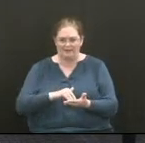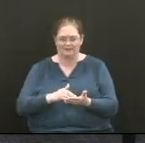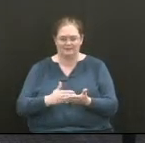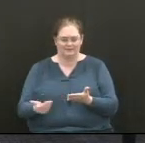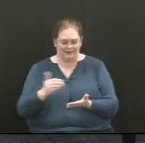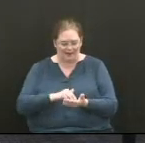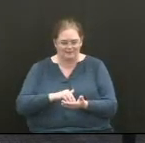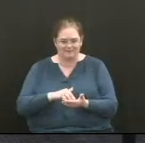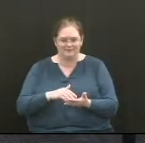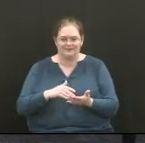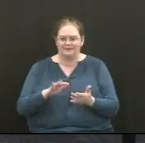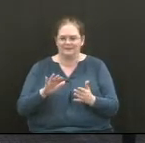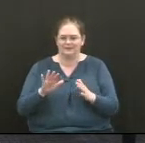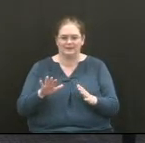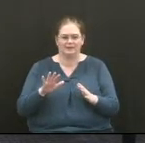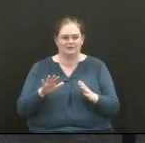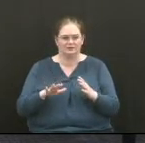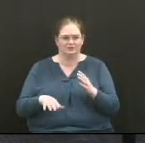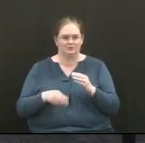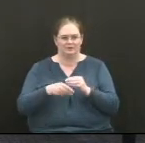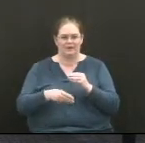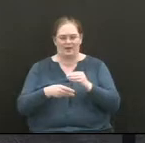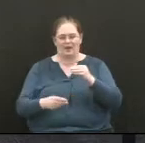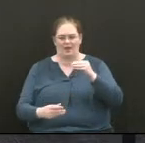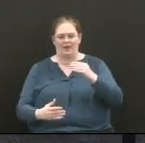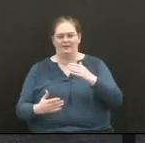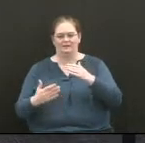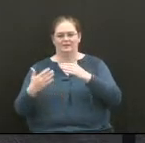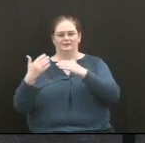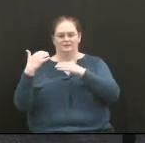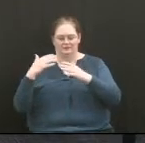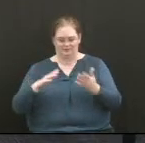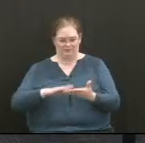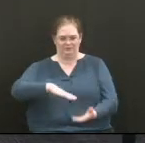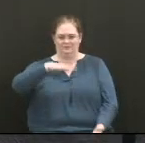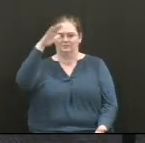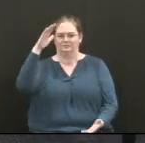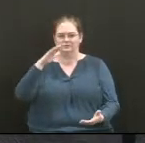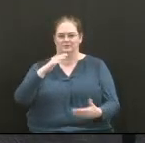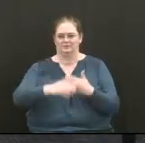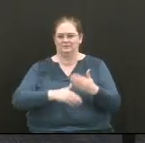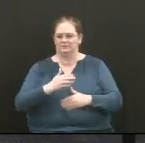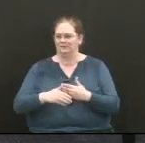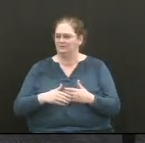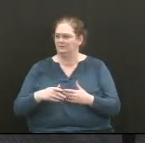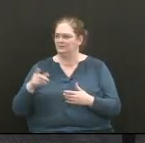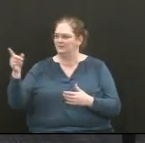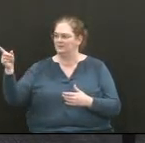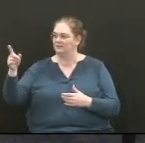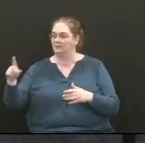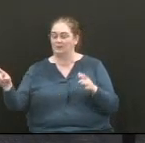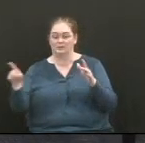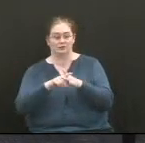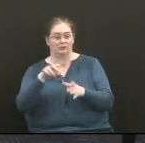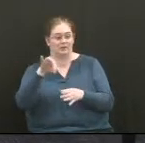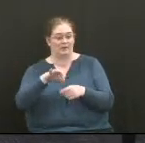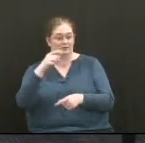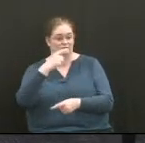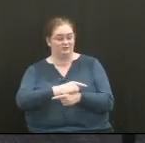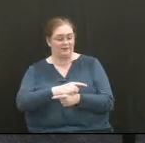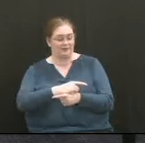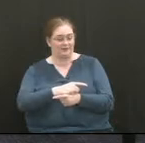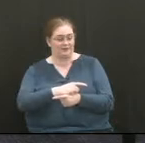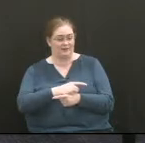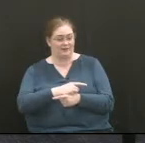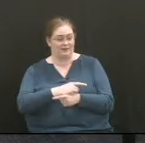doing it again. And that just sort of added to the pile, basically. And then when I show up on election day to be